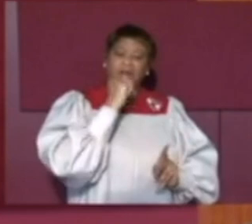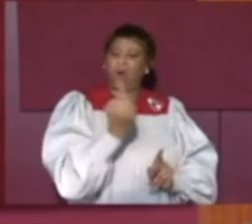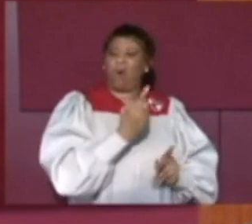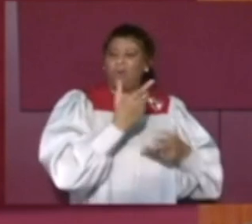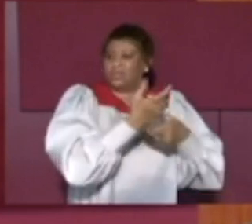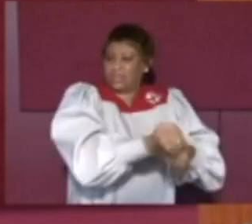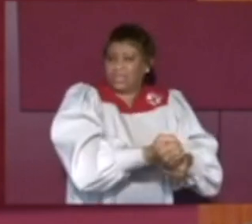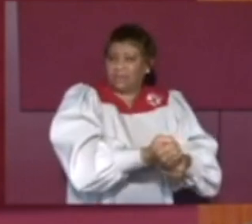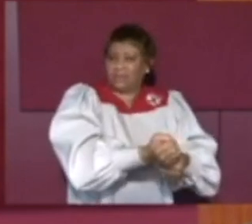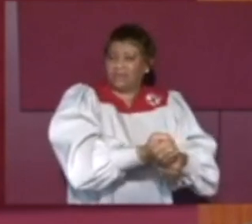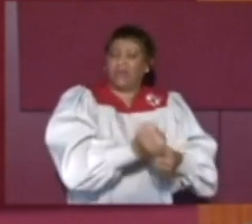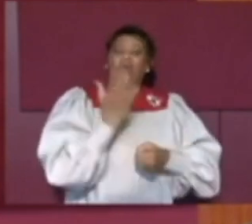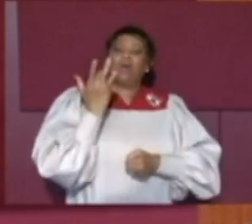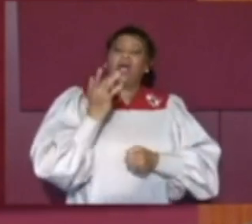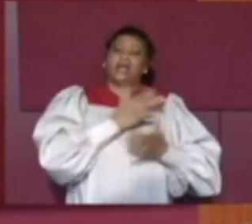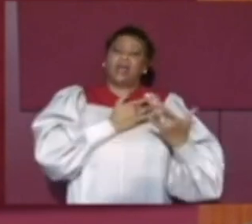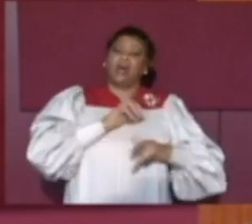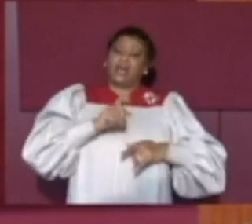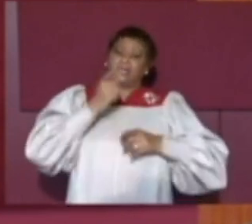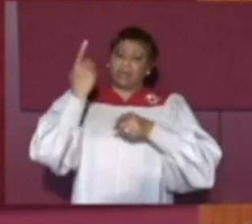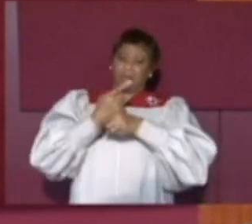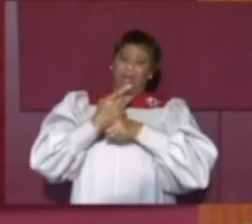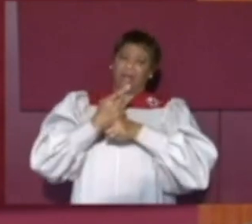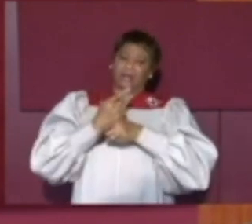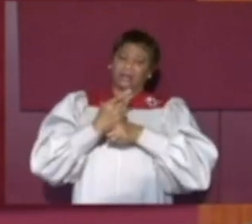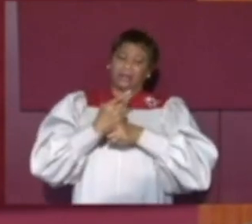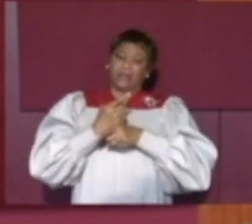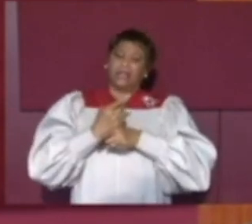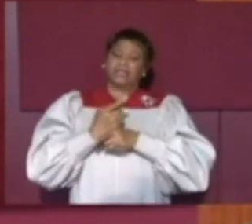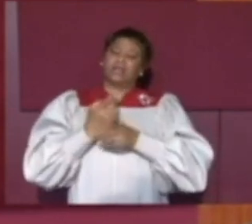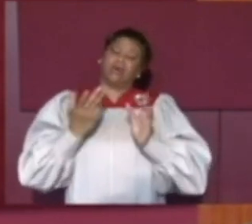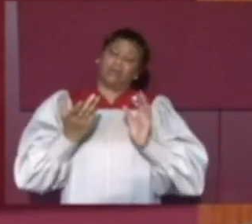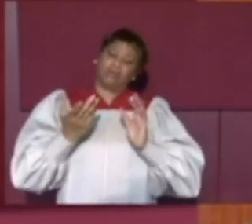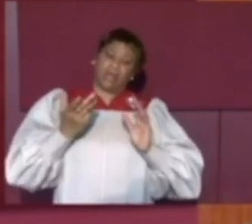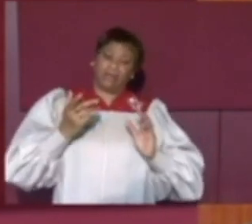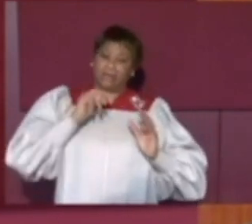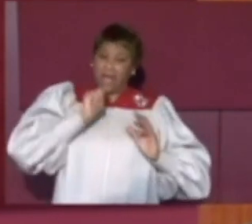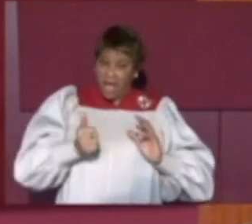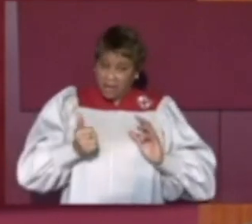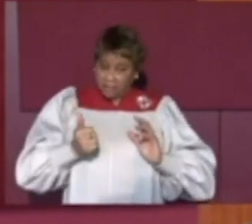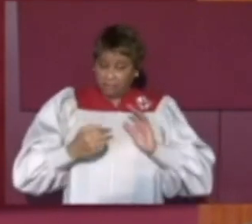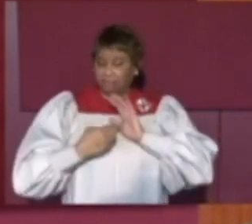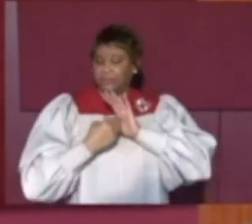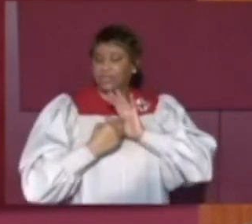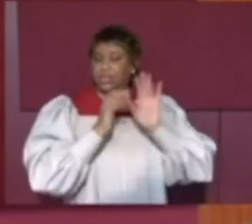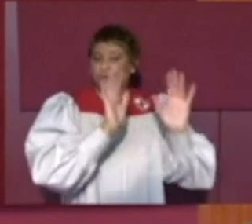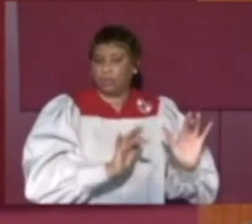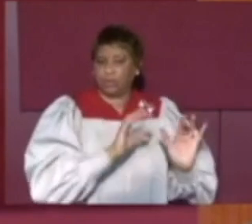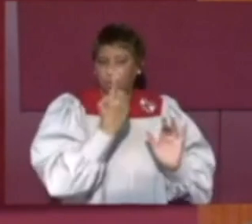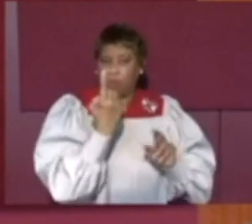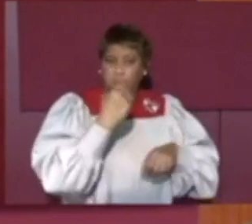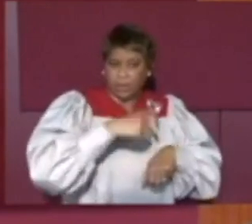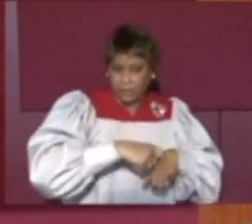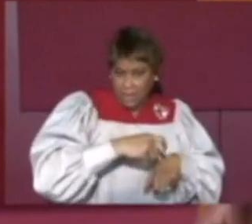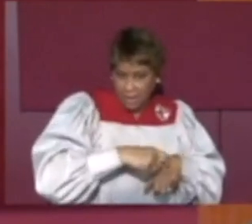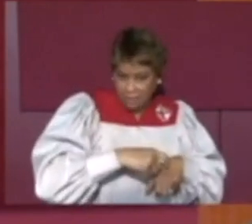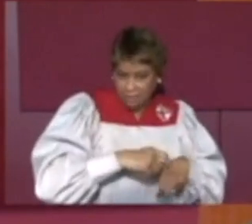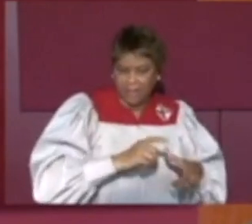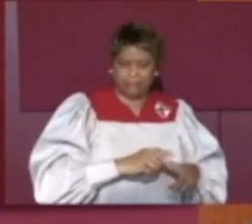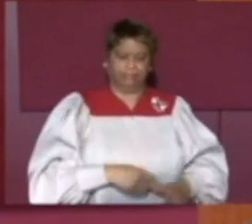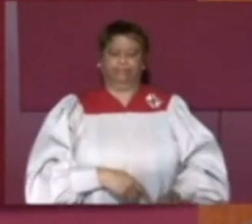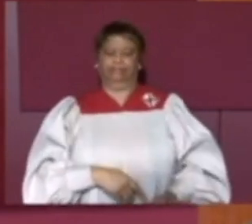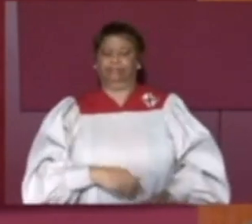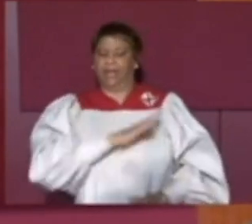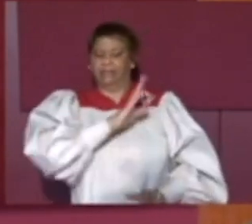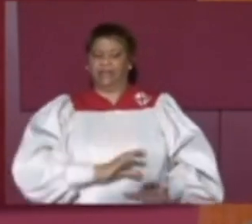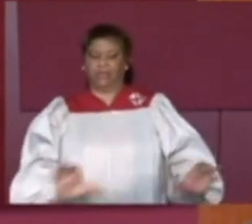your heart has to be right. Otherwise, you'll show mercy one time, or you'll show compassion one time, and then I'm never going to do that